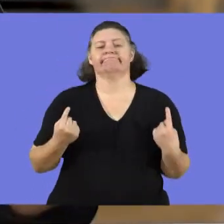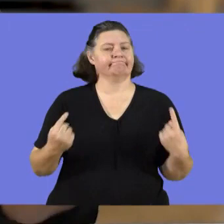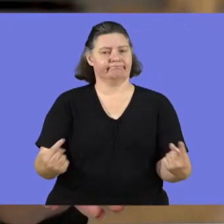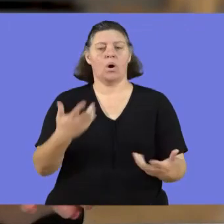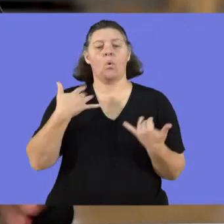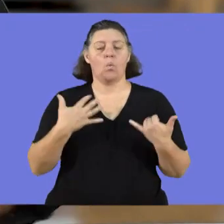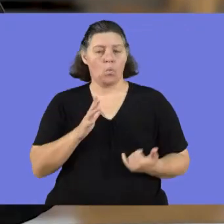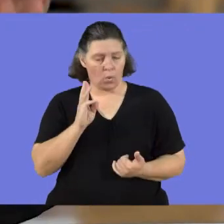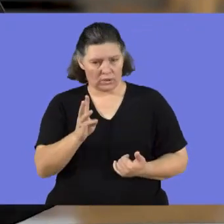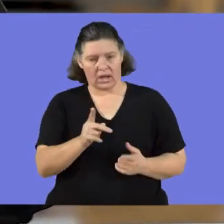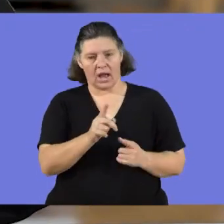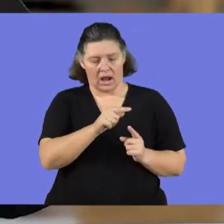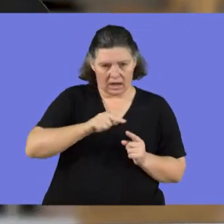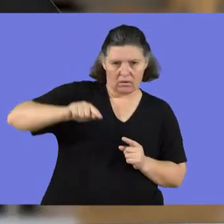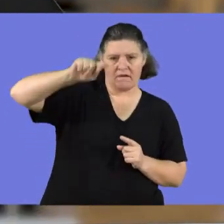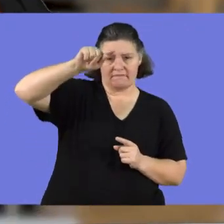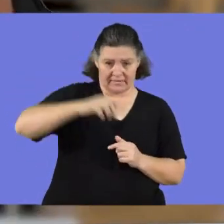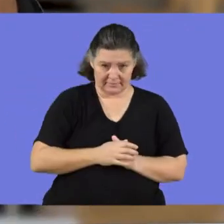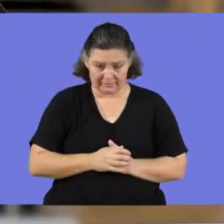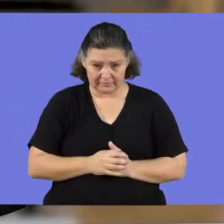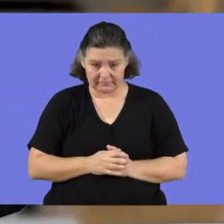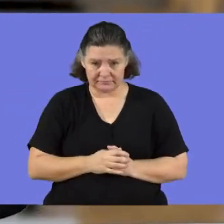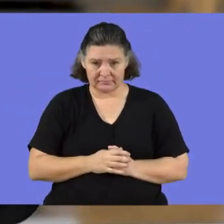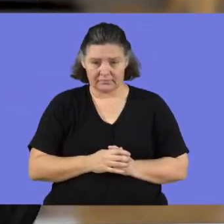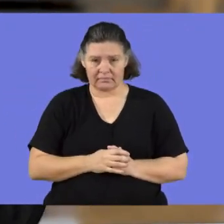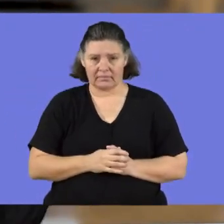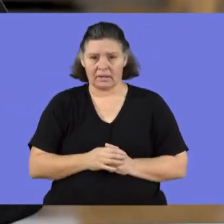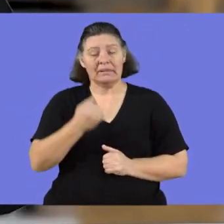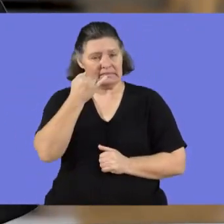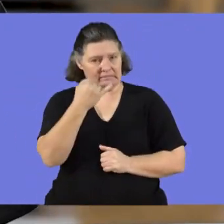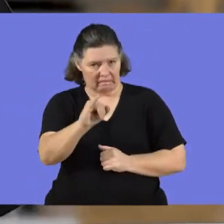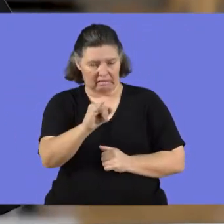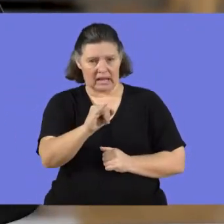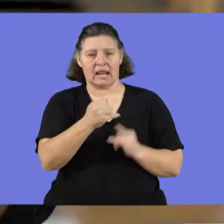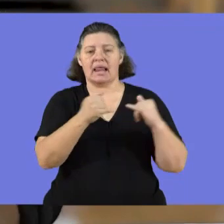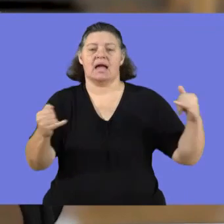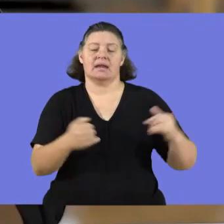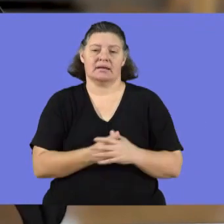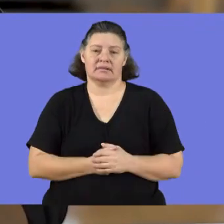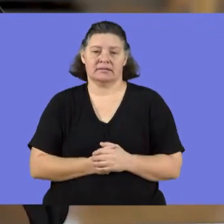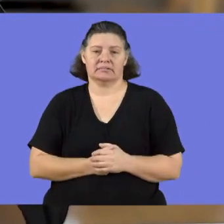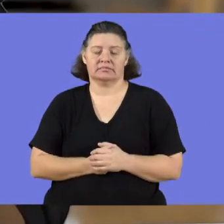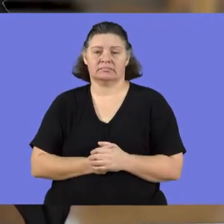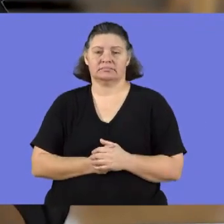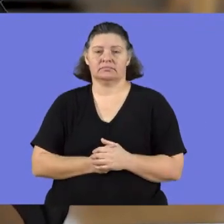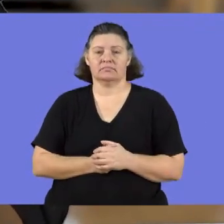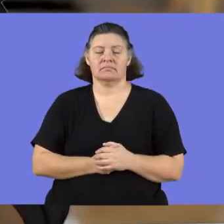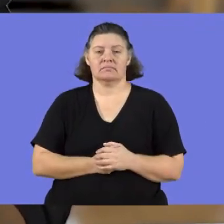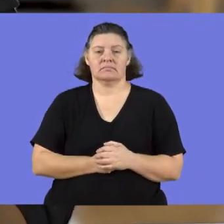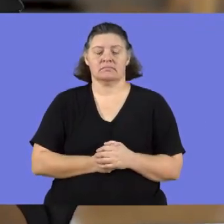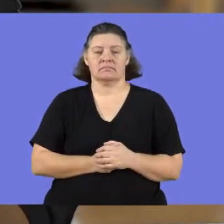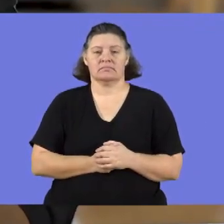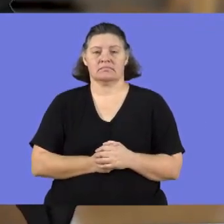straight line. It will now be a line that we call a curve, but it is still a line.